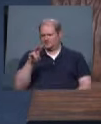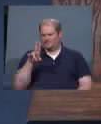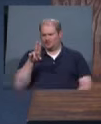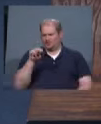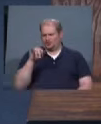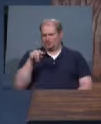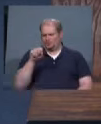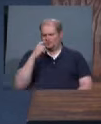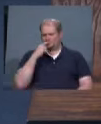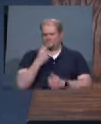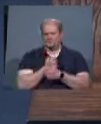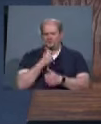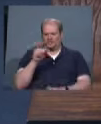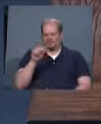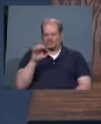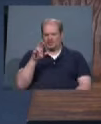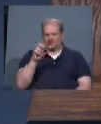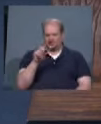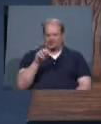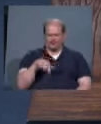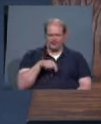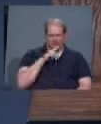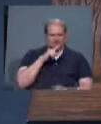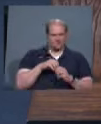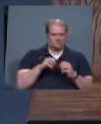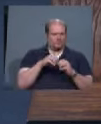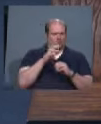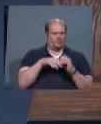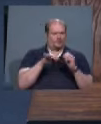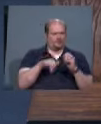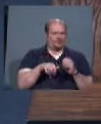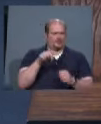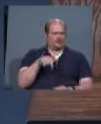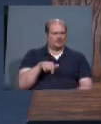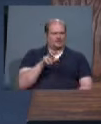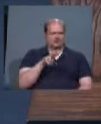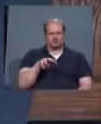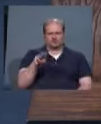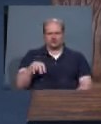acre. And this is more than that. This is 22.